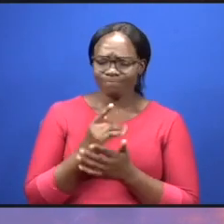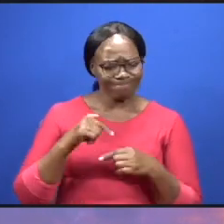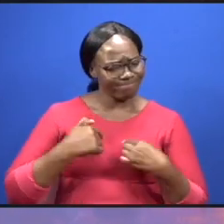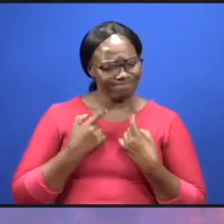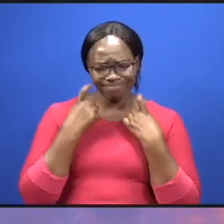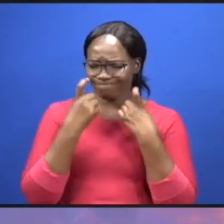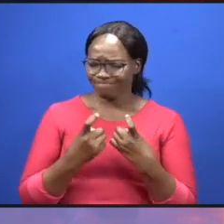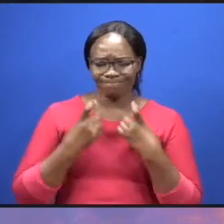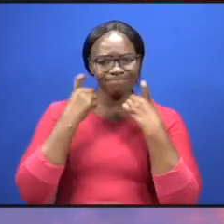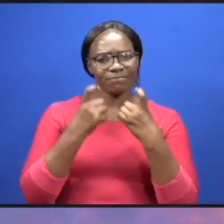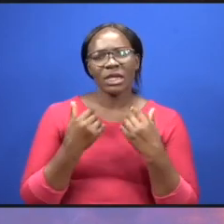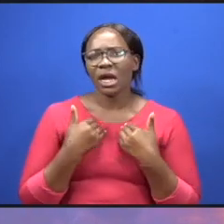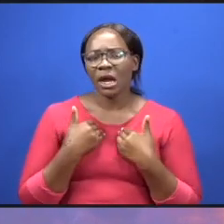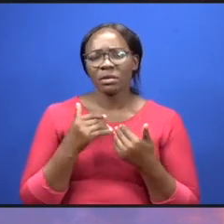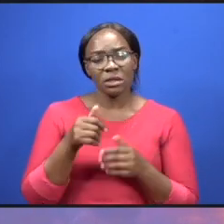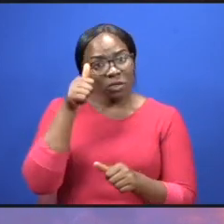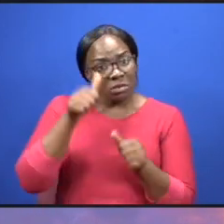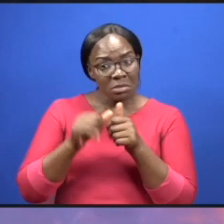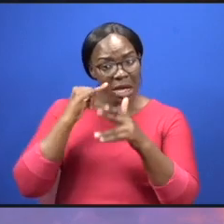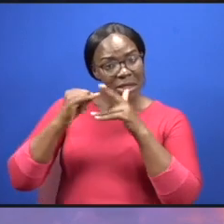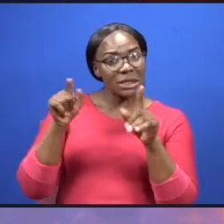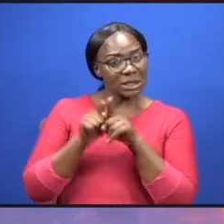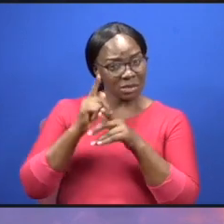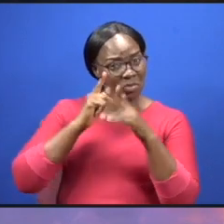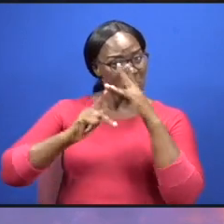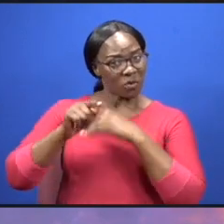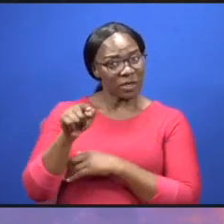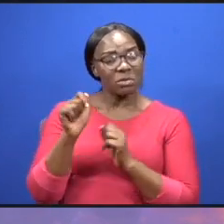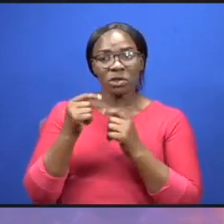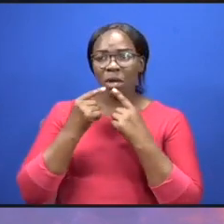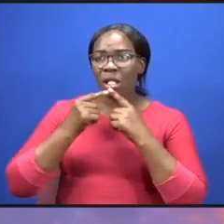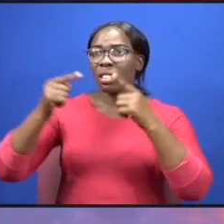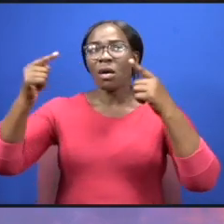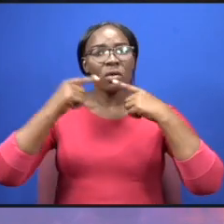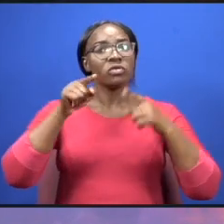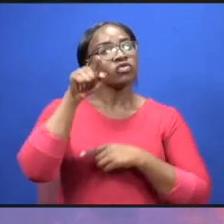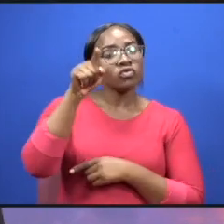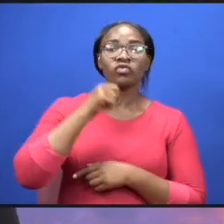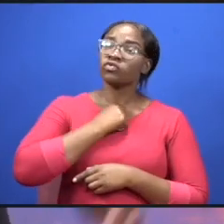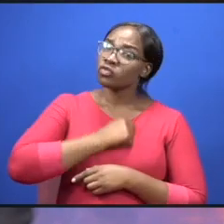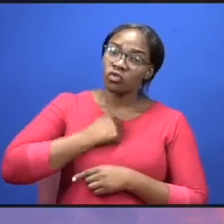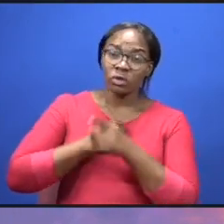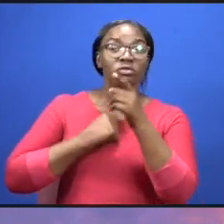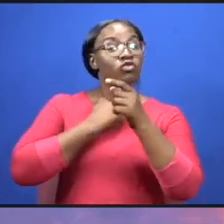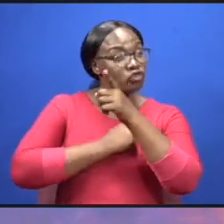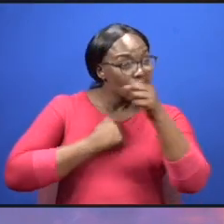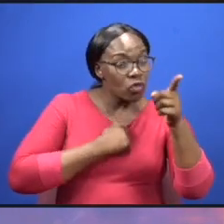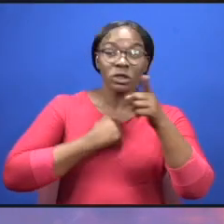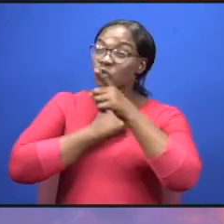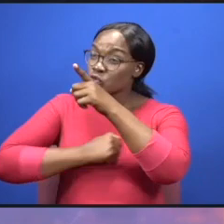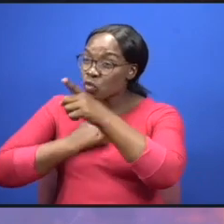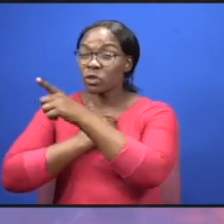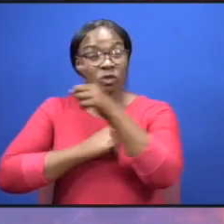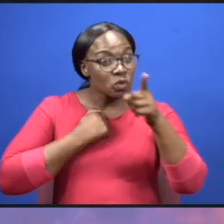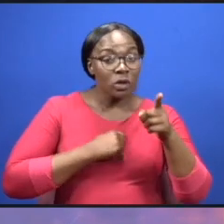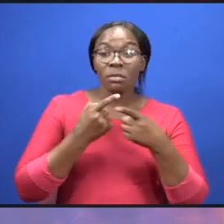man. Remember, this is a prophet. A prophet who would announce to others, "Woe unto you, woe unto you, woe unto